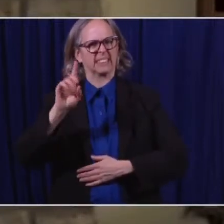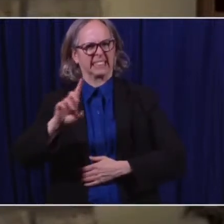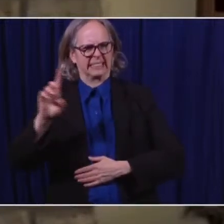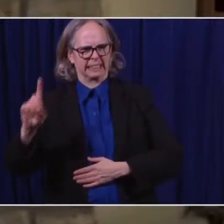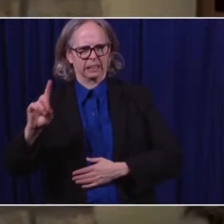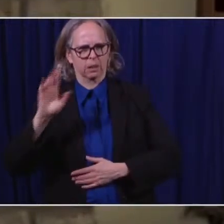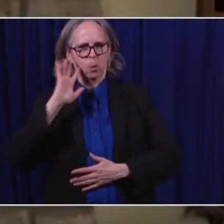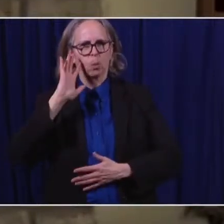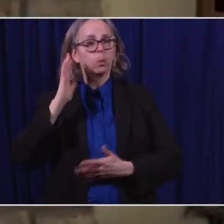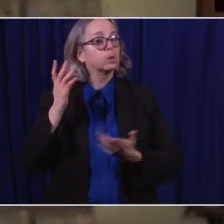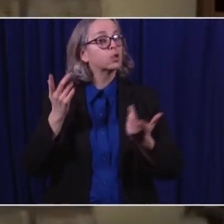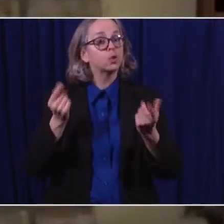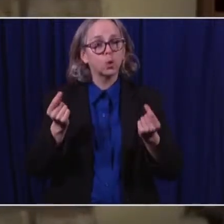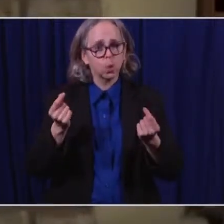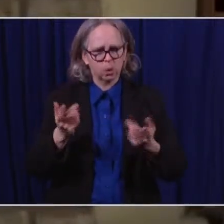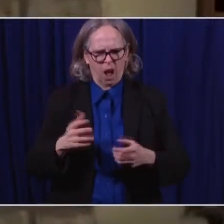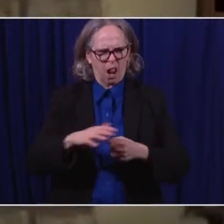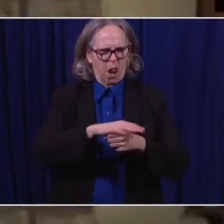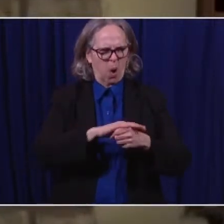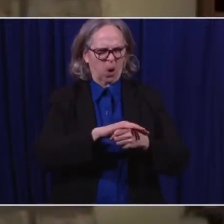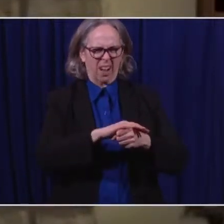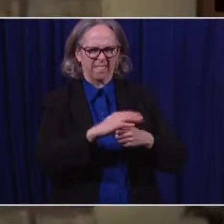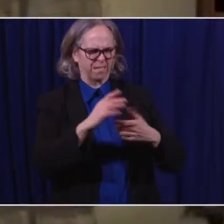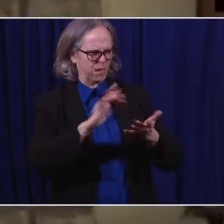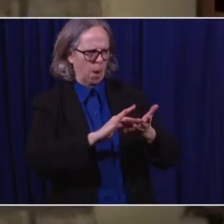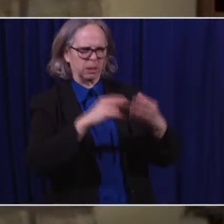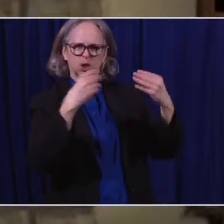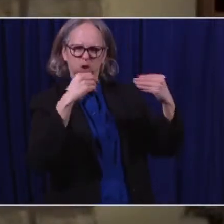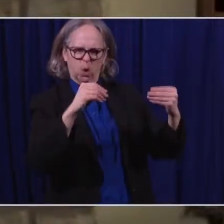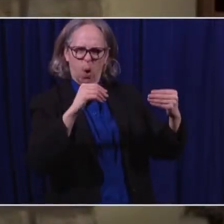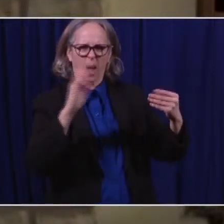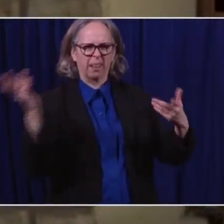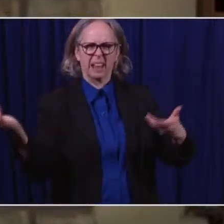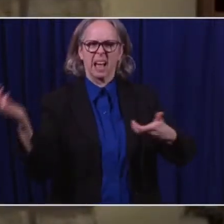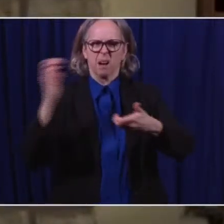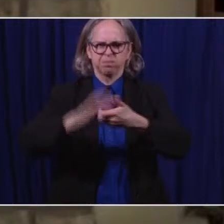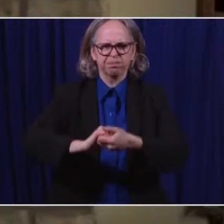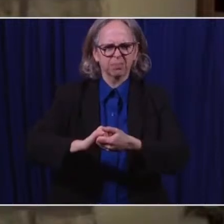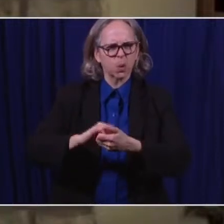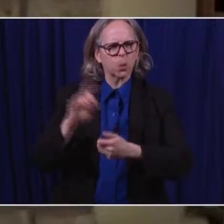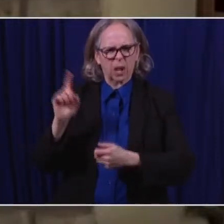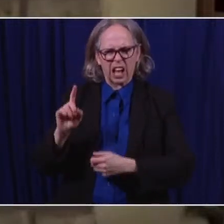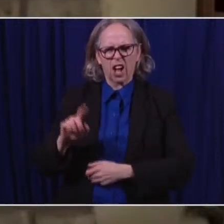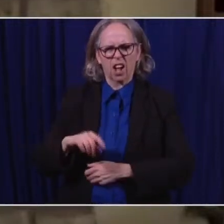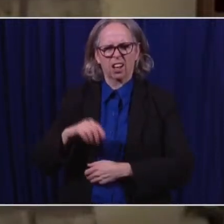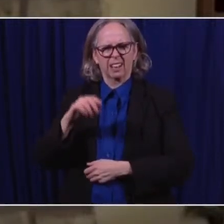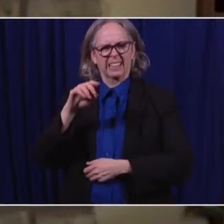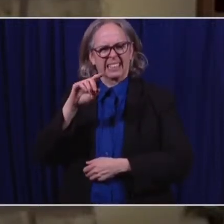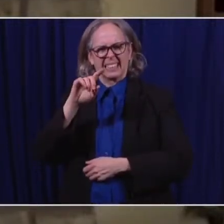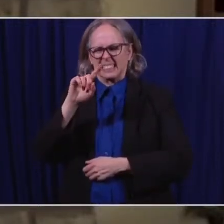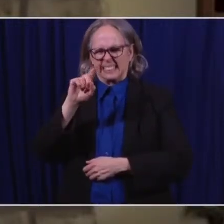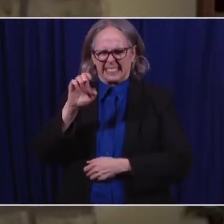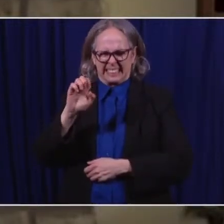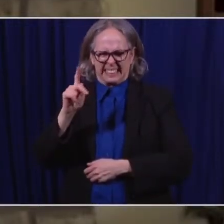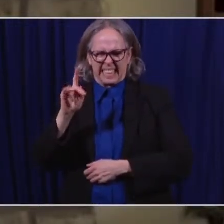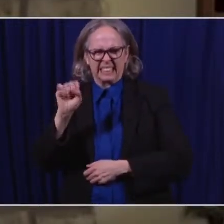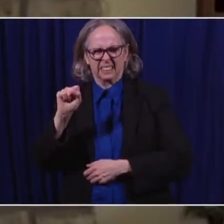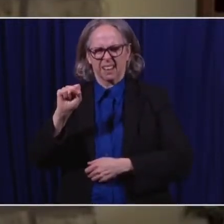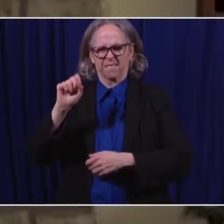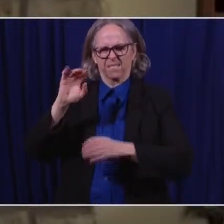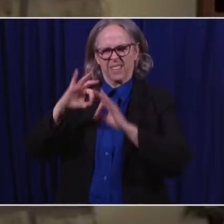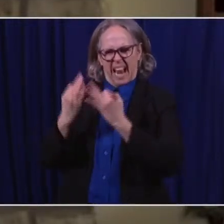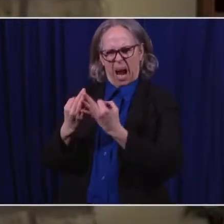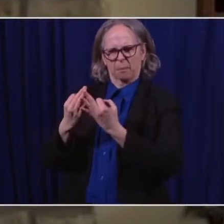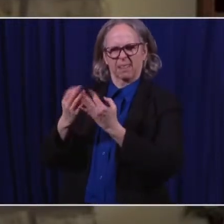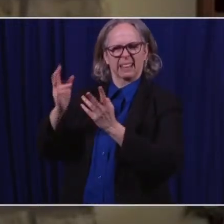local pharmacy partner, and that is Zeke's Family Pharmacy, and also partnering with